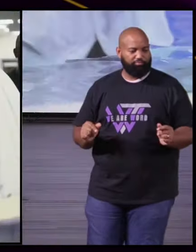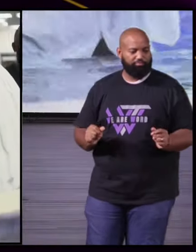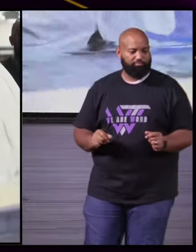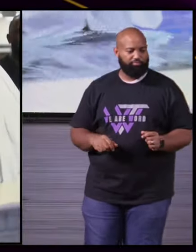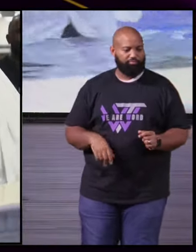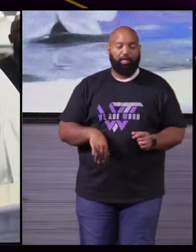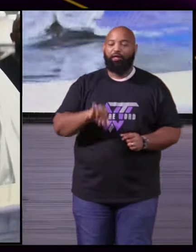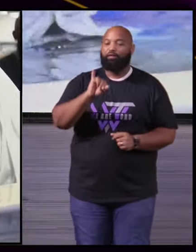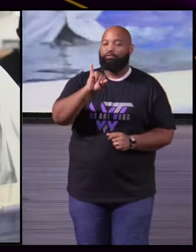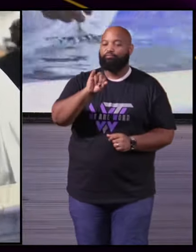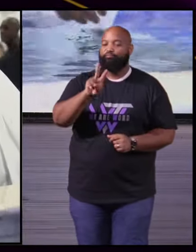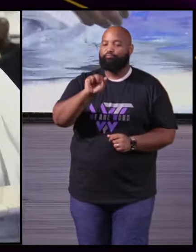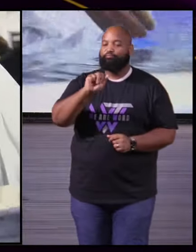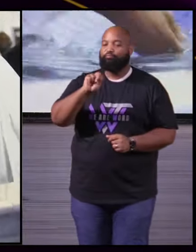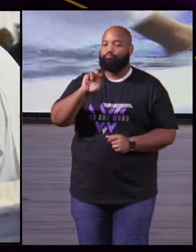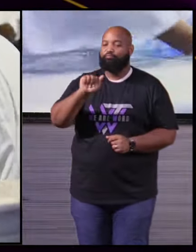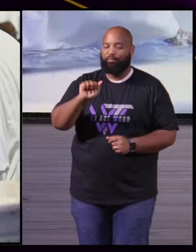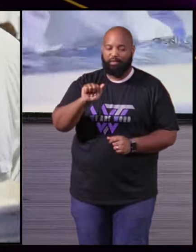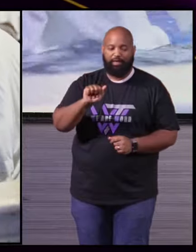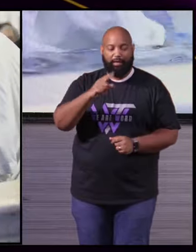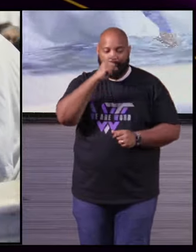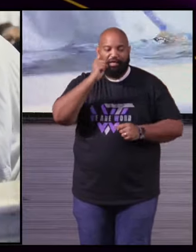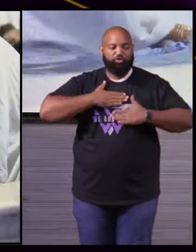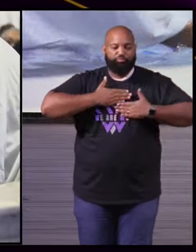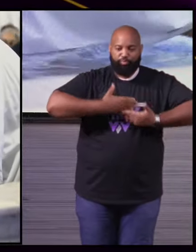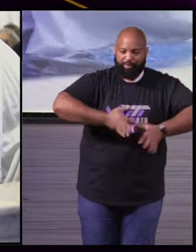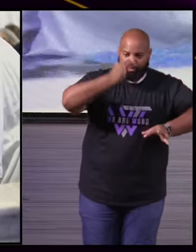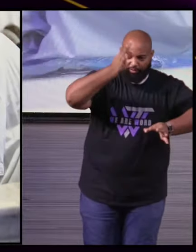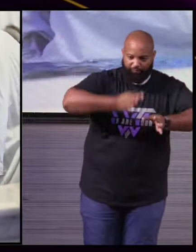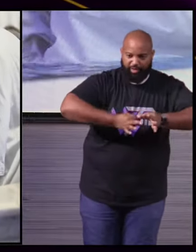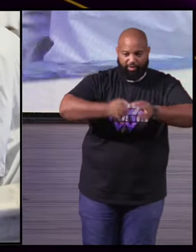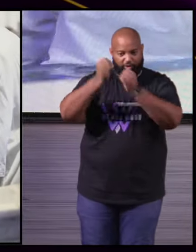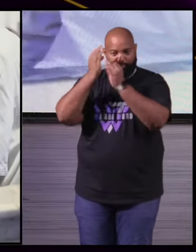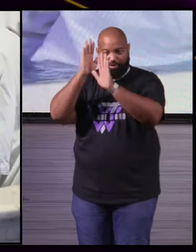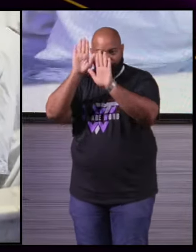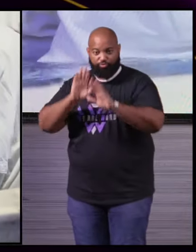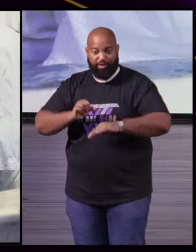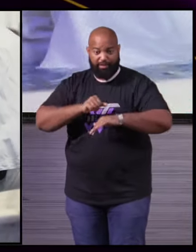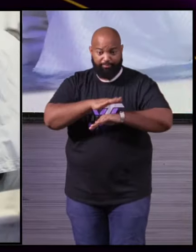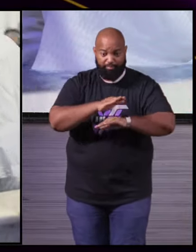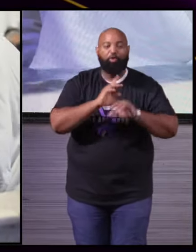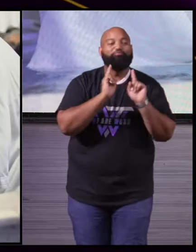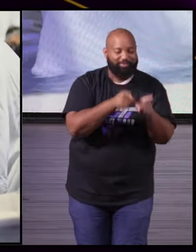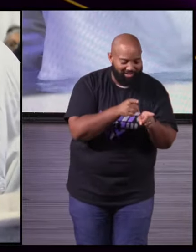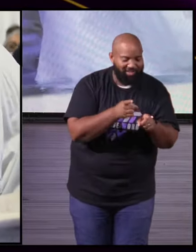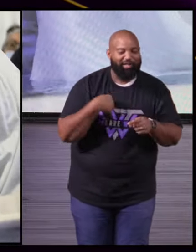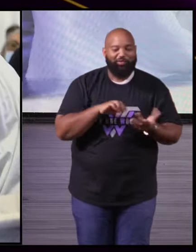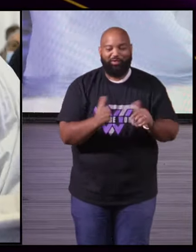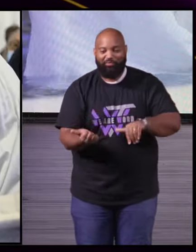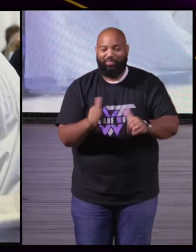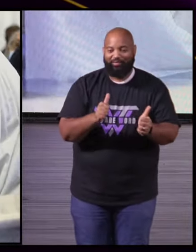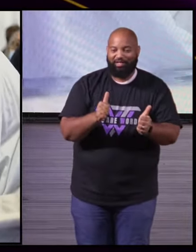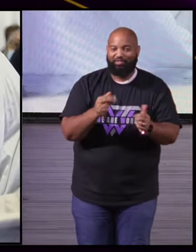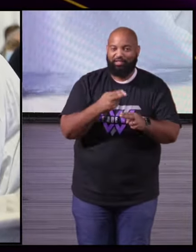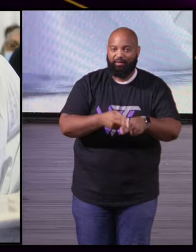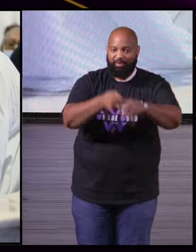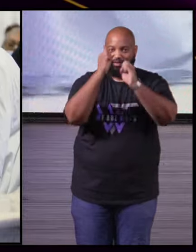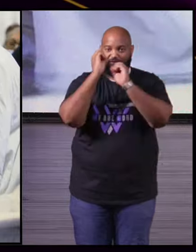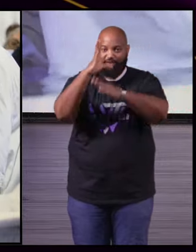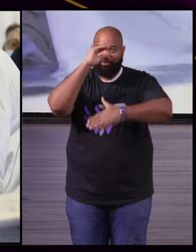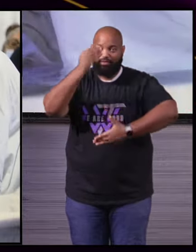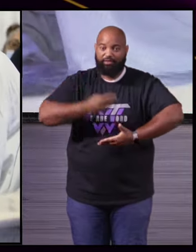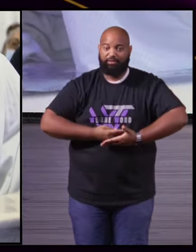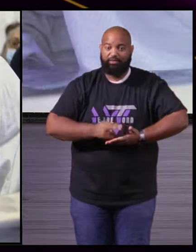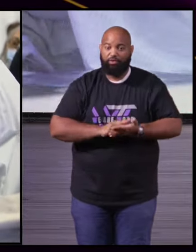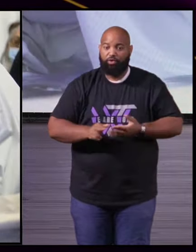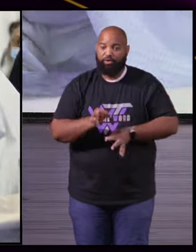Ivana, on the profession of your faith and obedience to the Great Commission, we now baptize you in the name of the Father and of the Son and